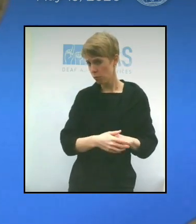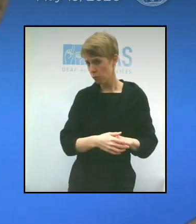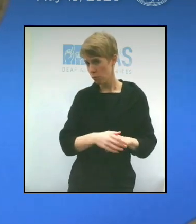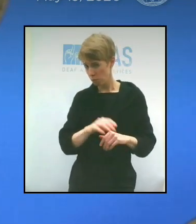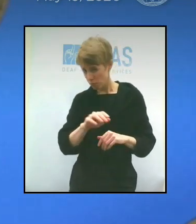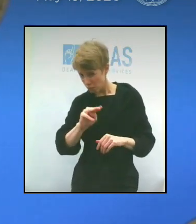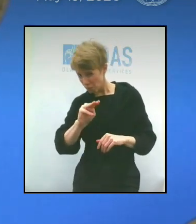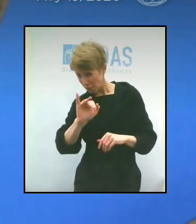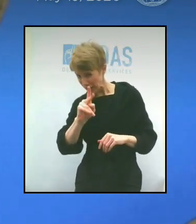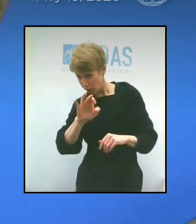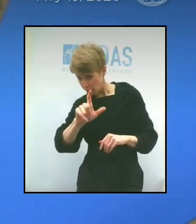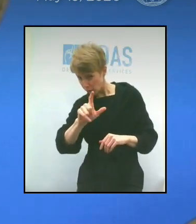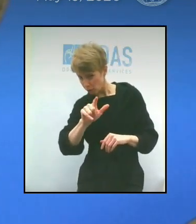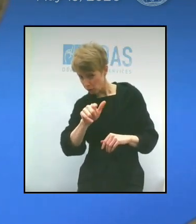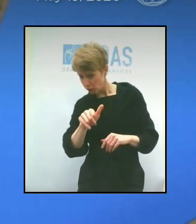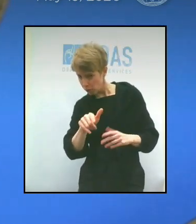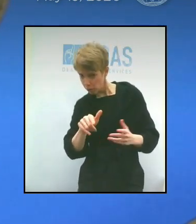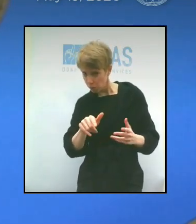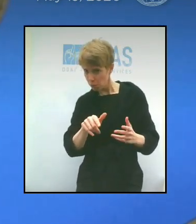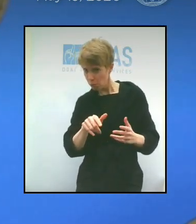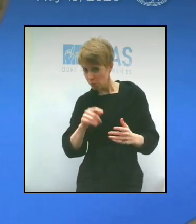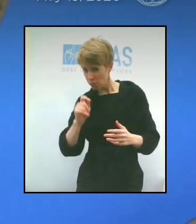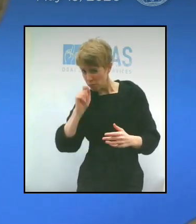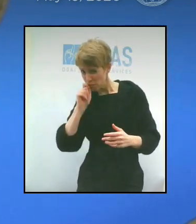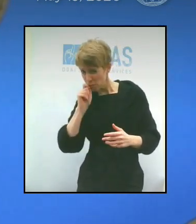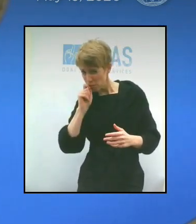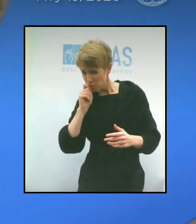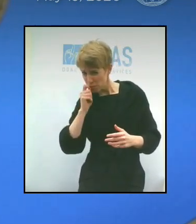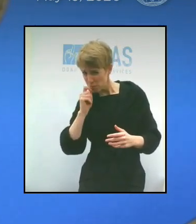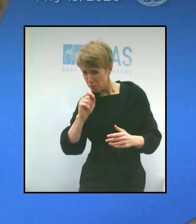Michael, are you there? Are you muted?